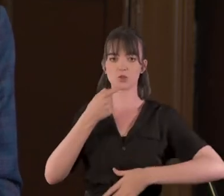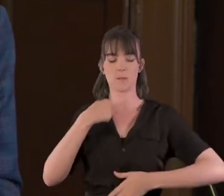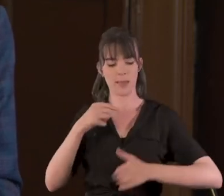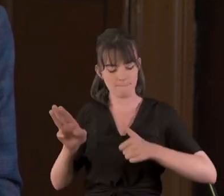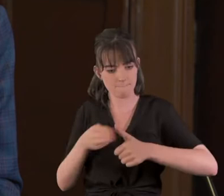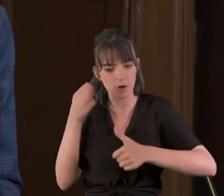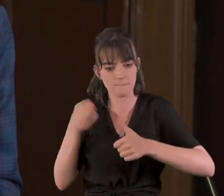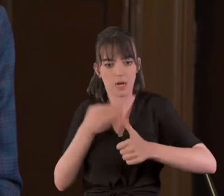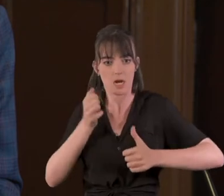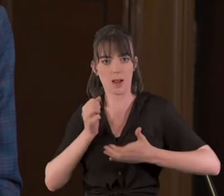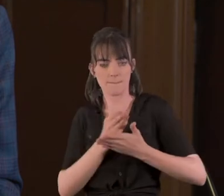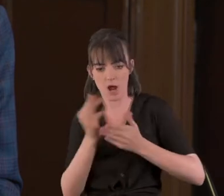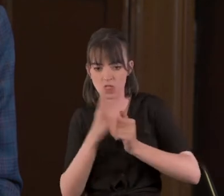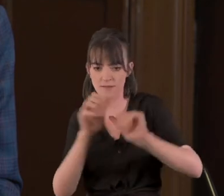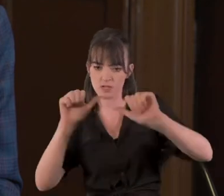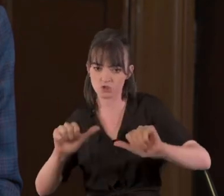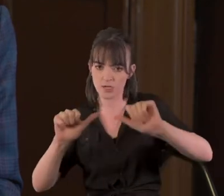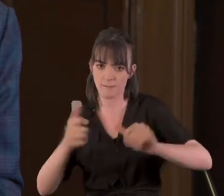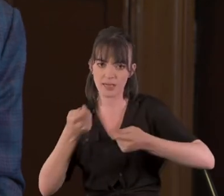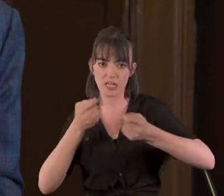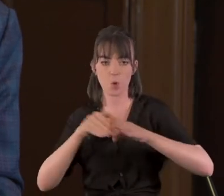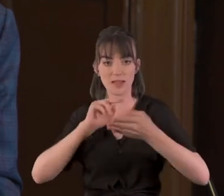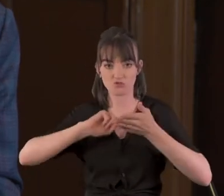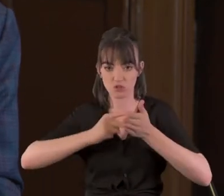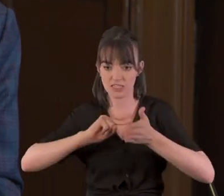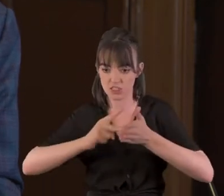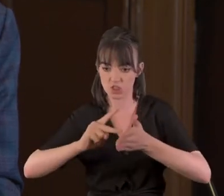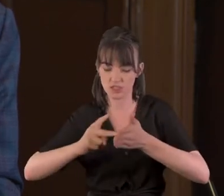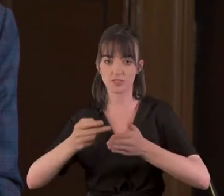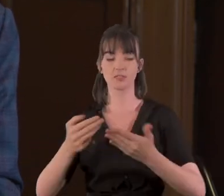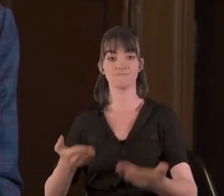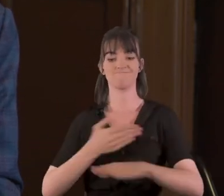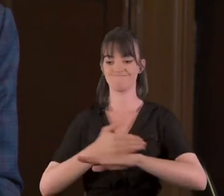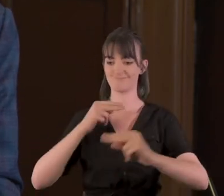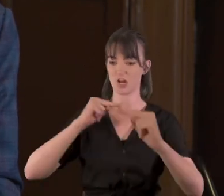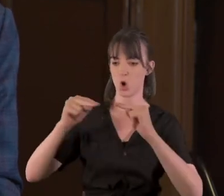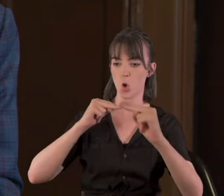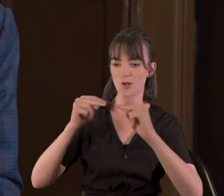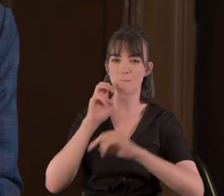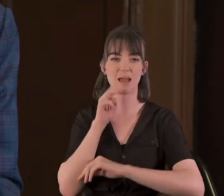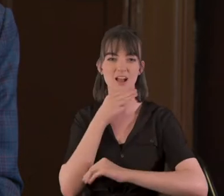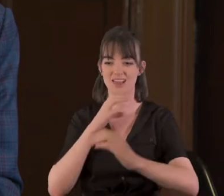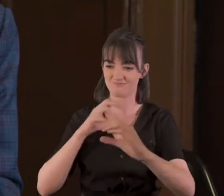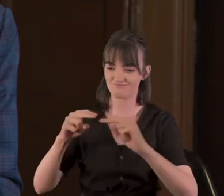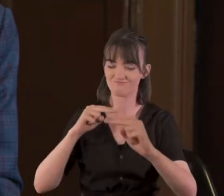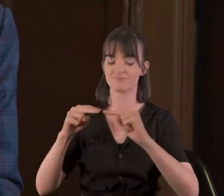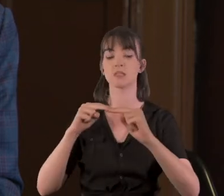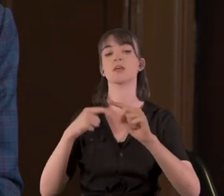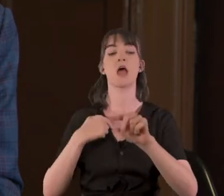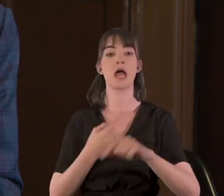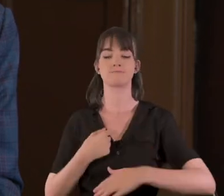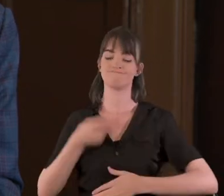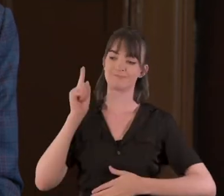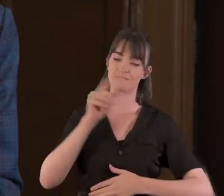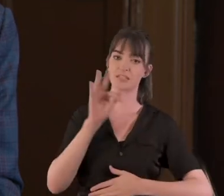agreement which dealt with strategic reservations. I negotiated with Mr. Michael Collins, and I was advised by Admiral Beatty.